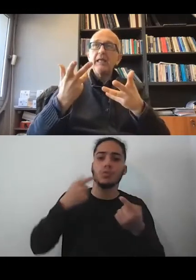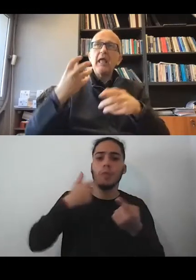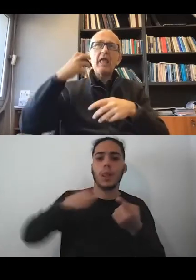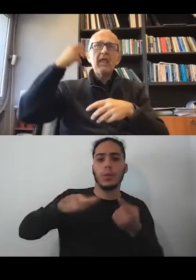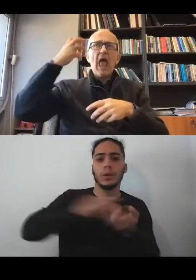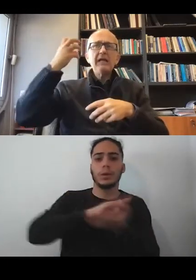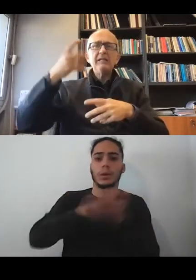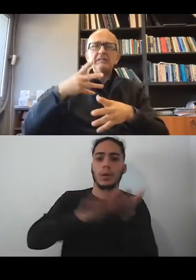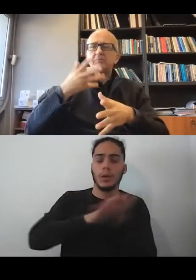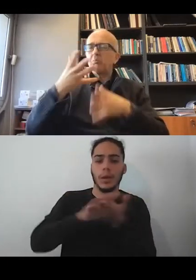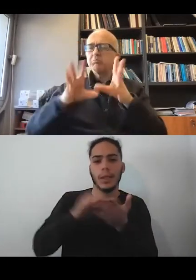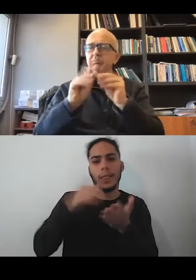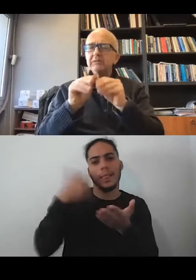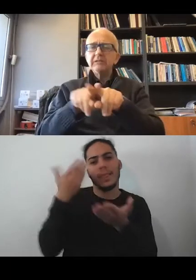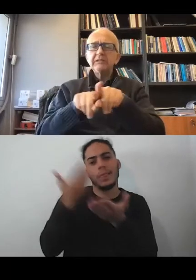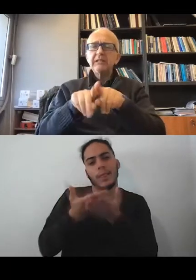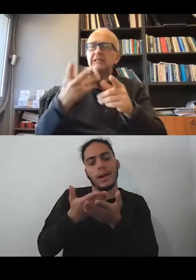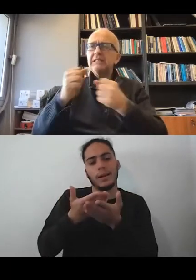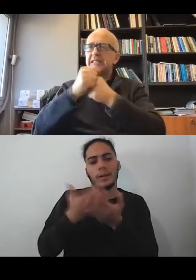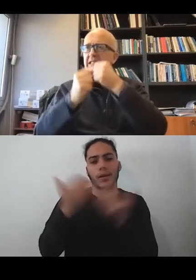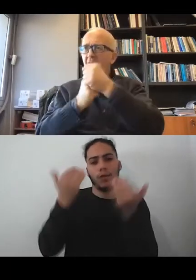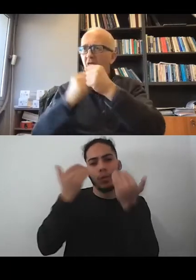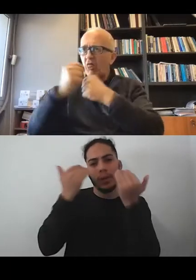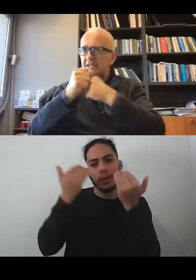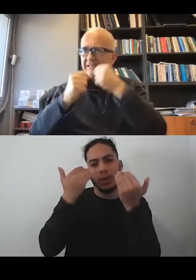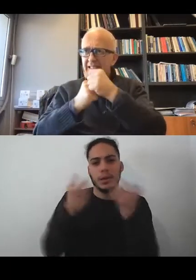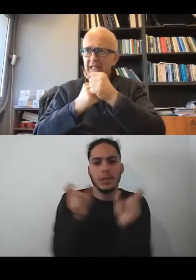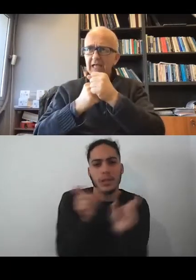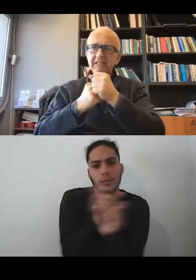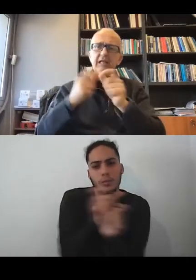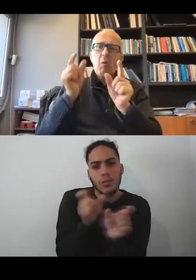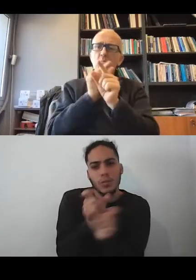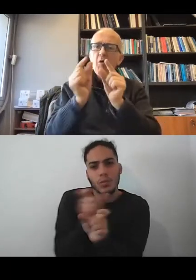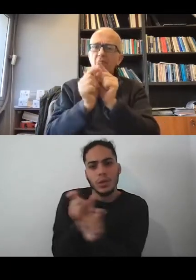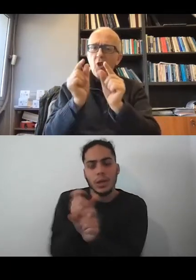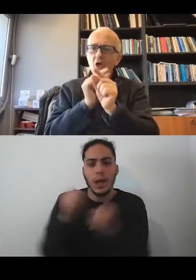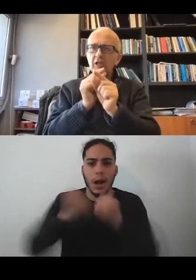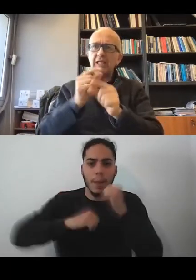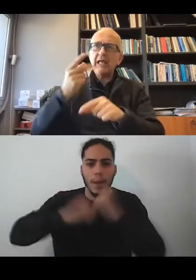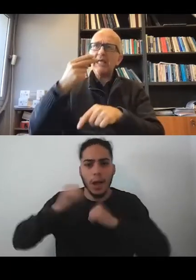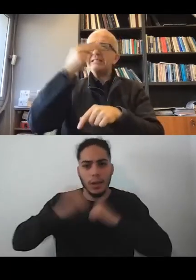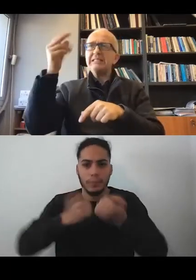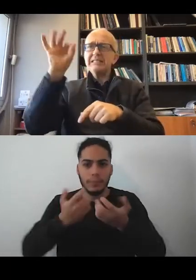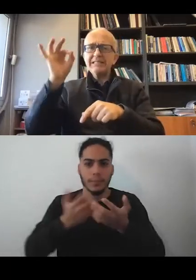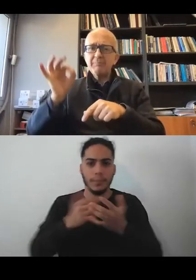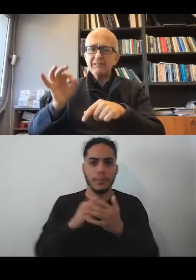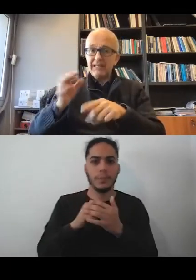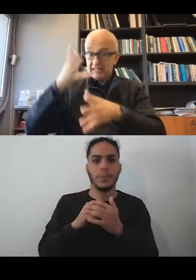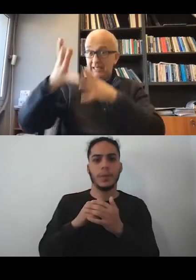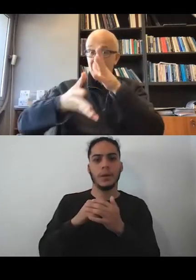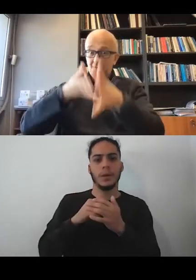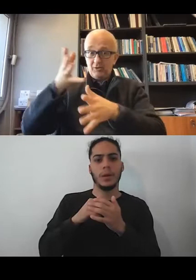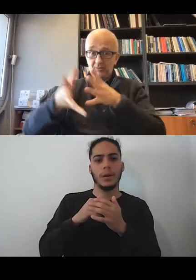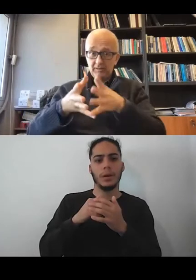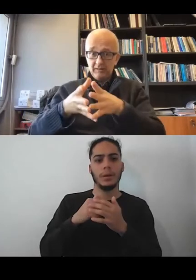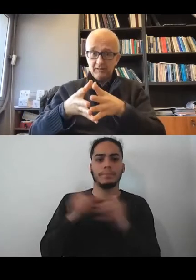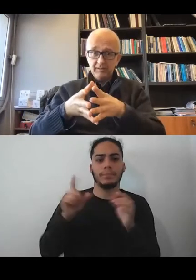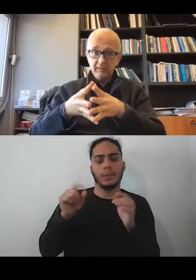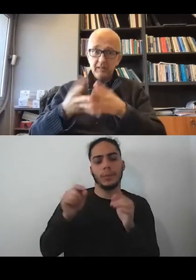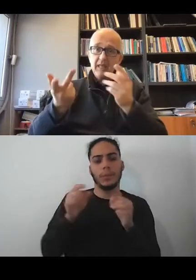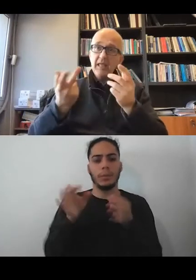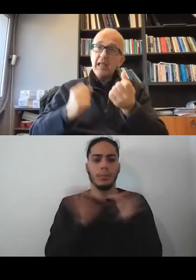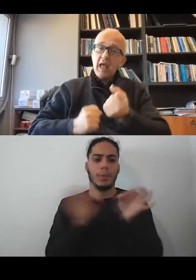morphology, syntax, and semantics, and to prompt specific actions to the students